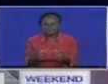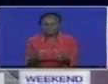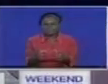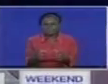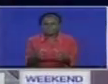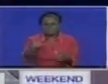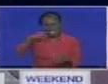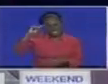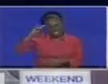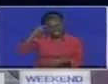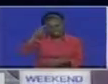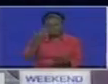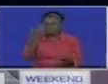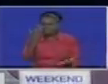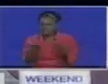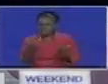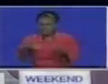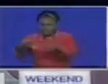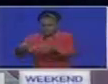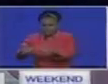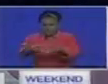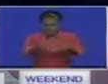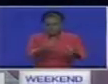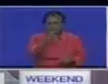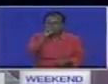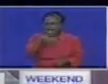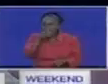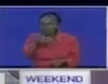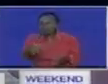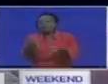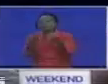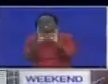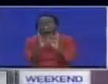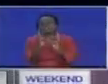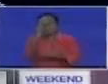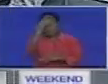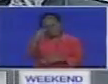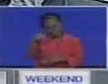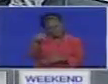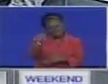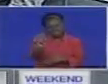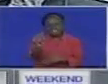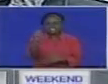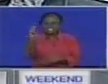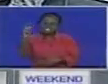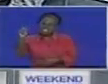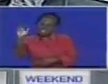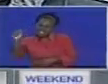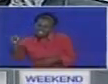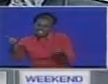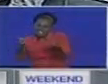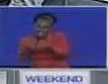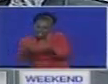I tend to think that probably they inherited maybe KANU officials, because if you said TNA is NPK,